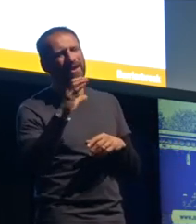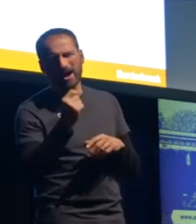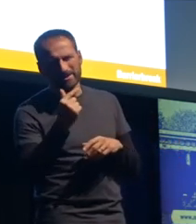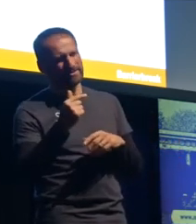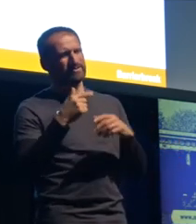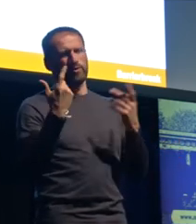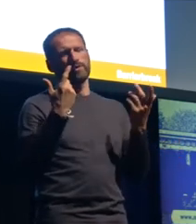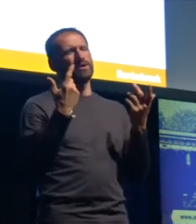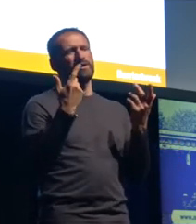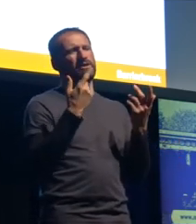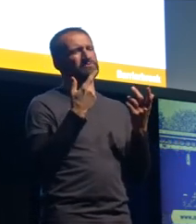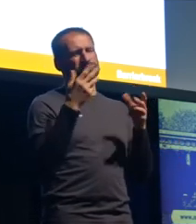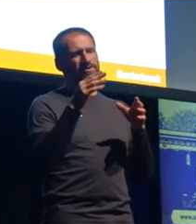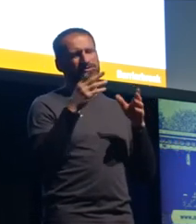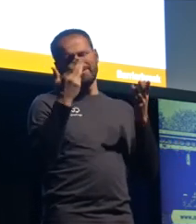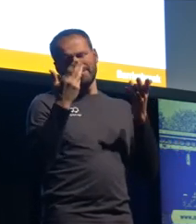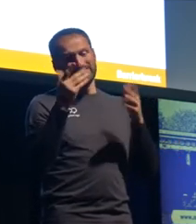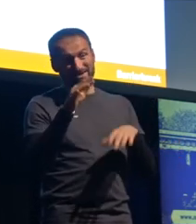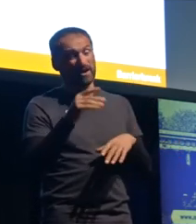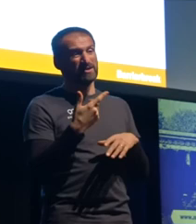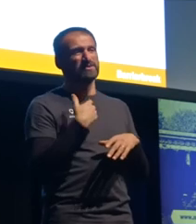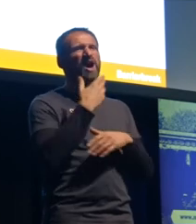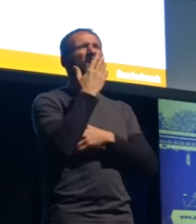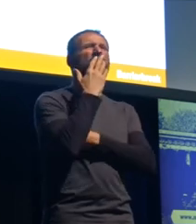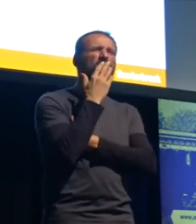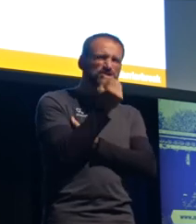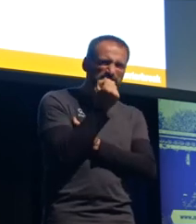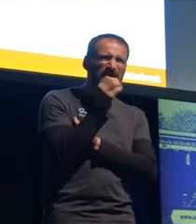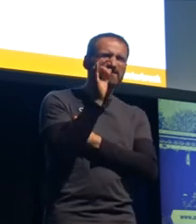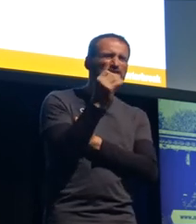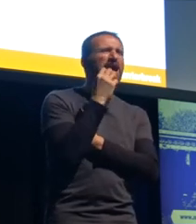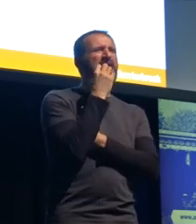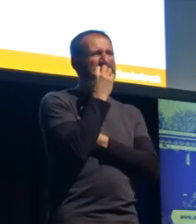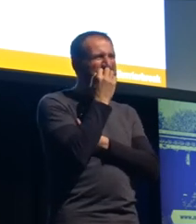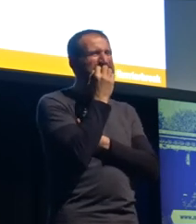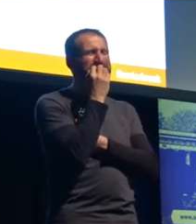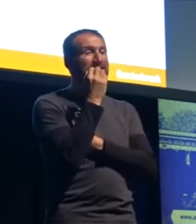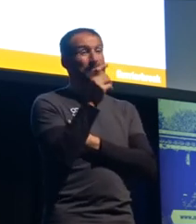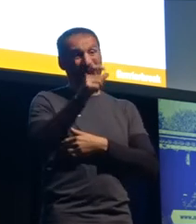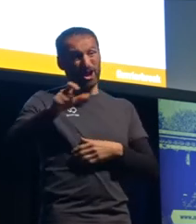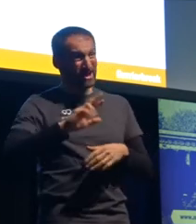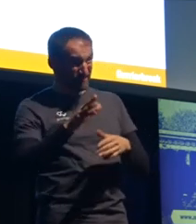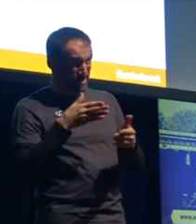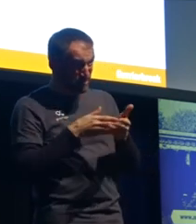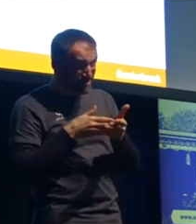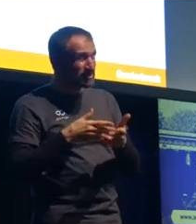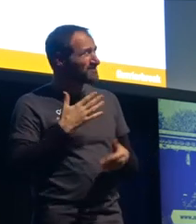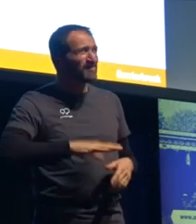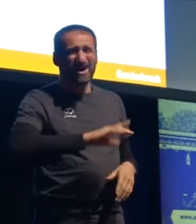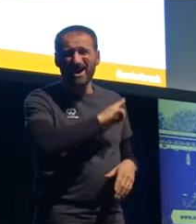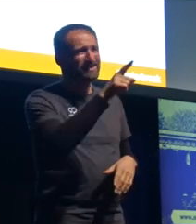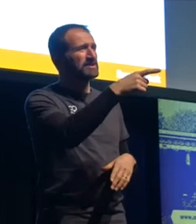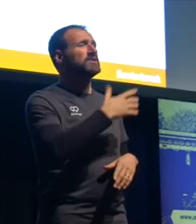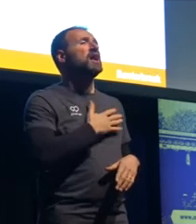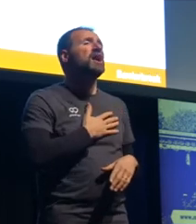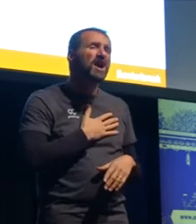them, right? And they'll just be pity and nothing else. And the last thing that people with disabilities want is pity. So what you